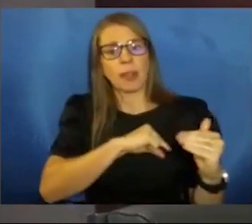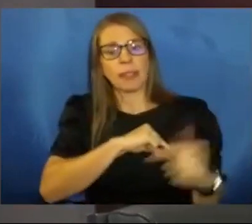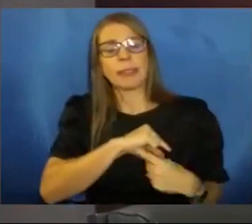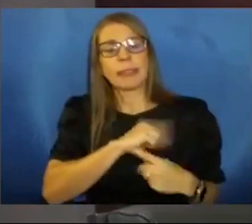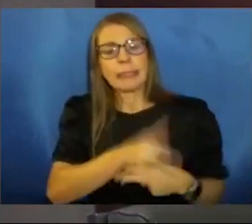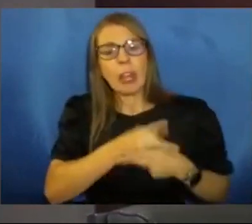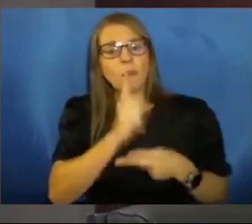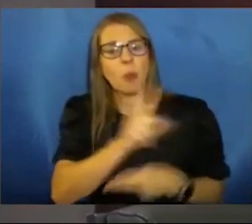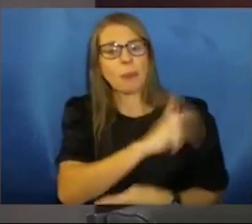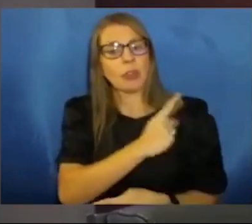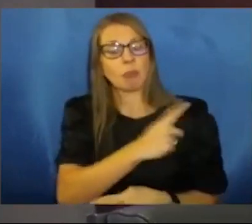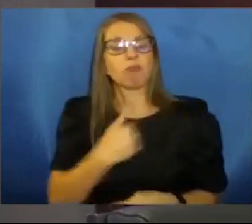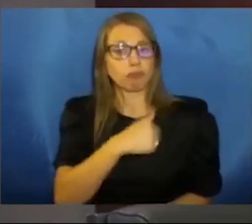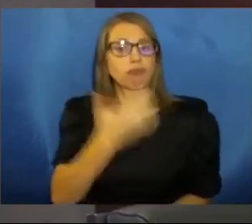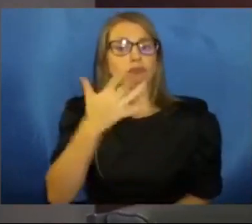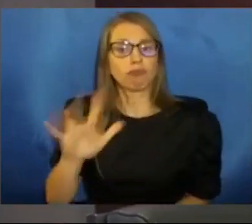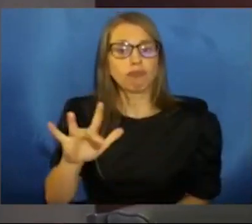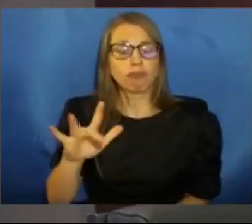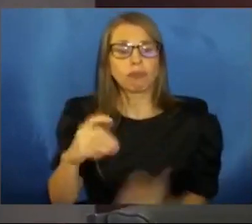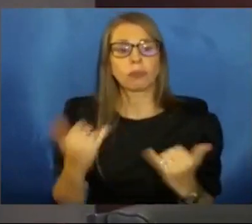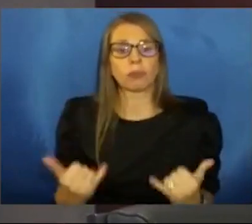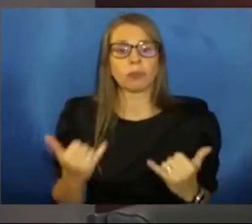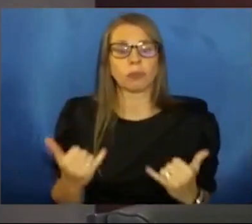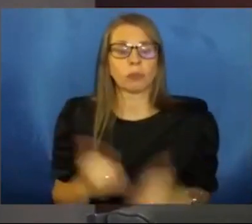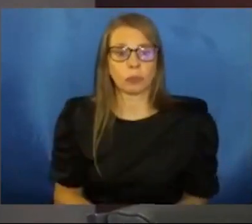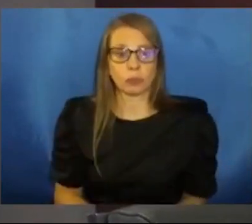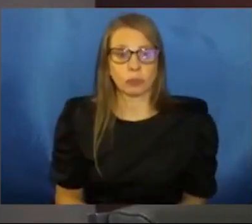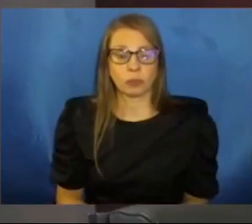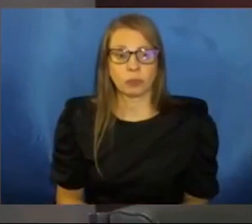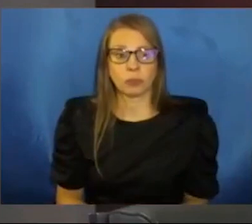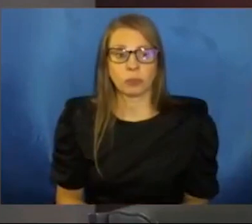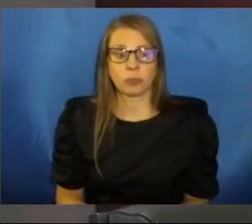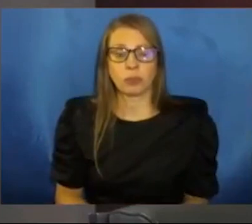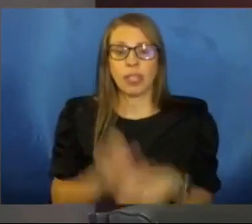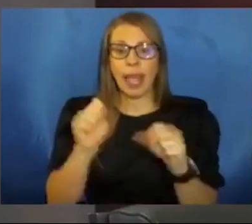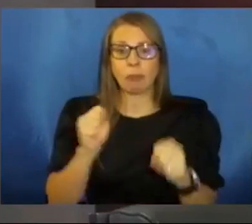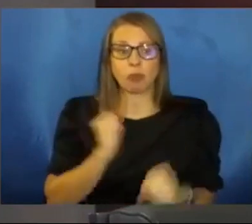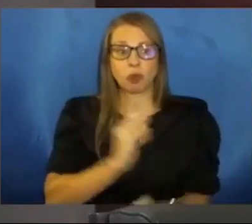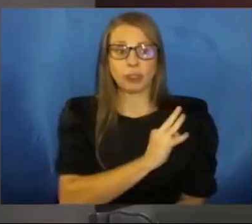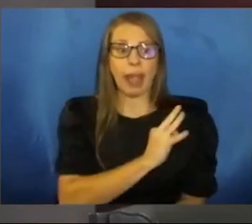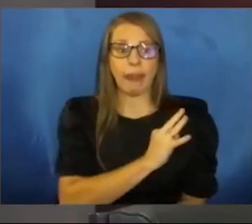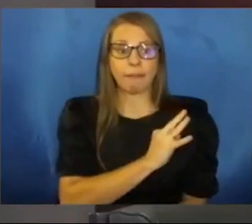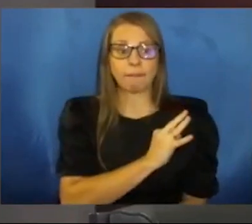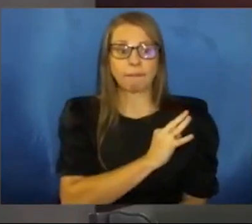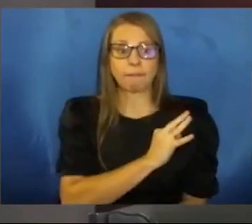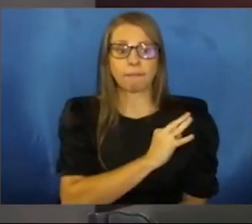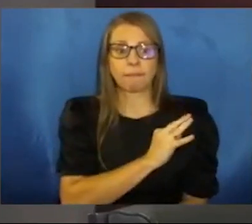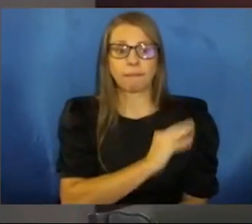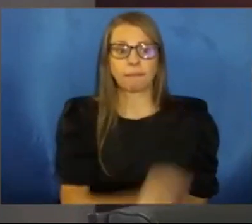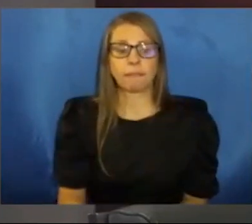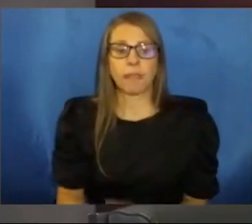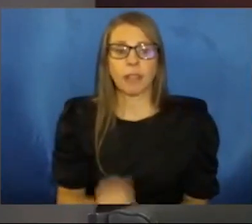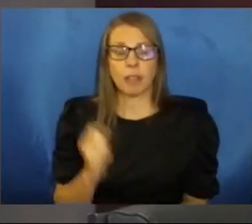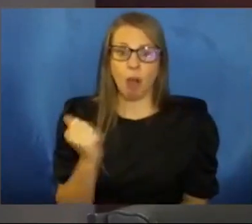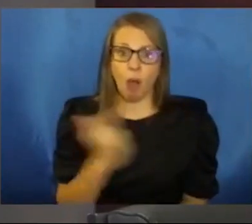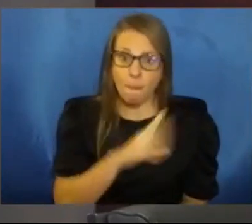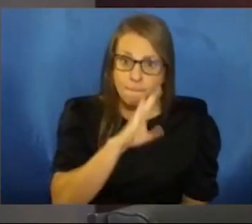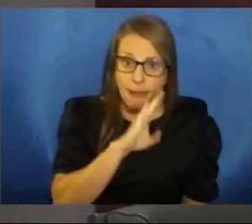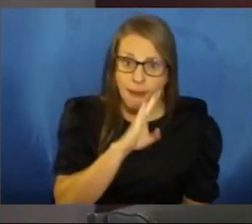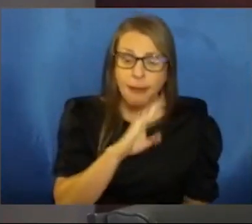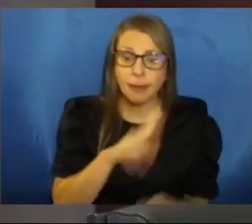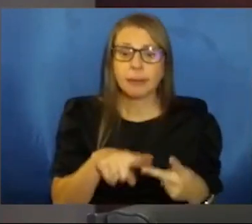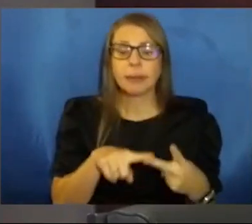staff, added patients, and making sure that our patients are getting the care we've always given? Yeah, absolutely. And so we do continue to focus on very high quality care